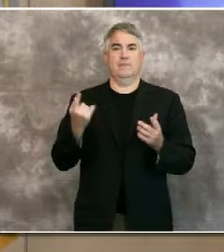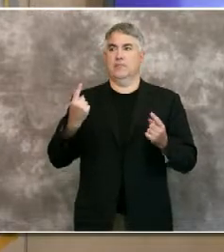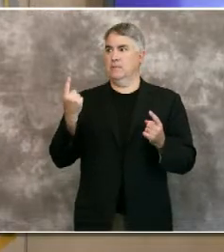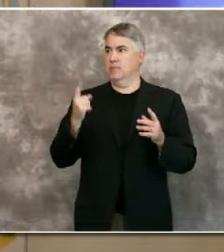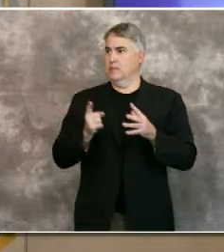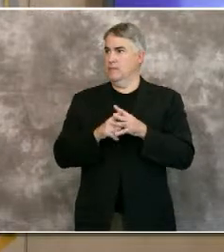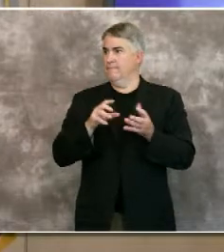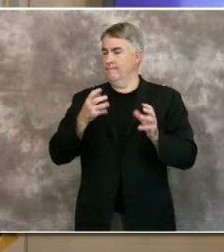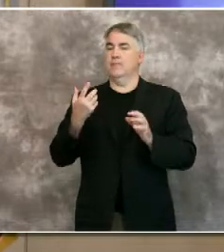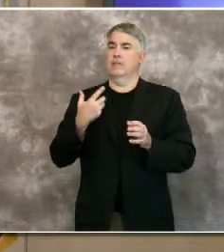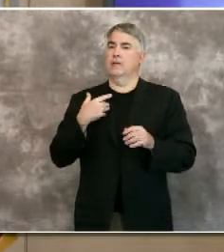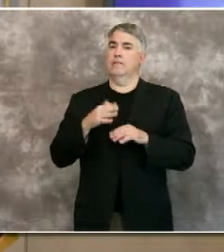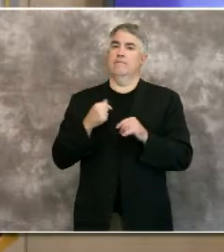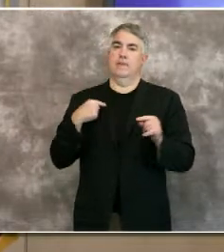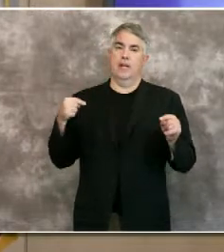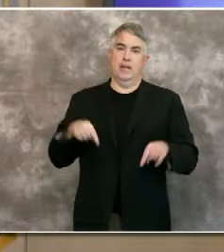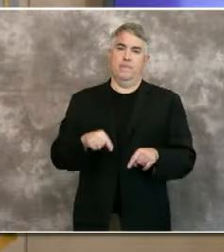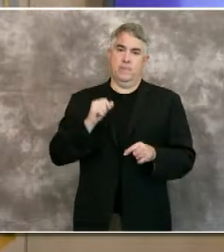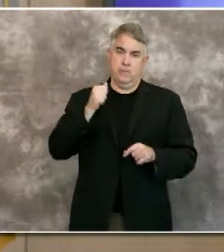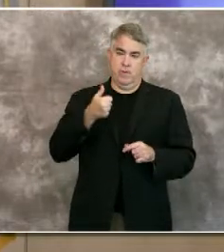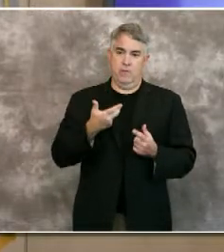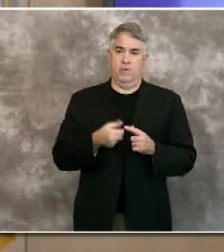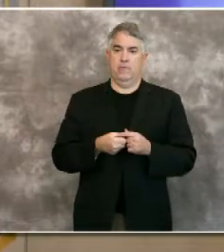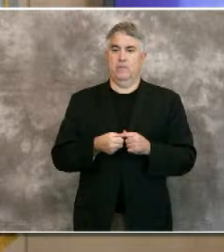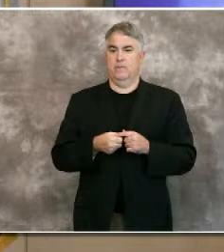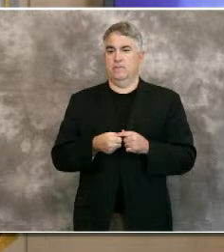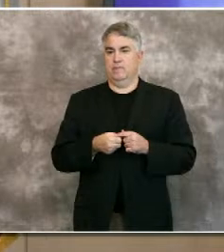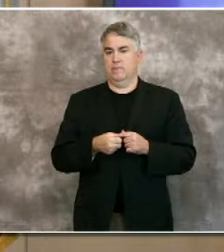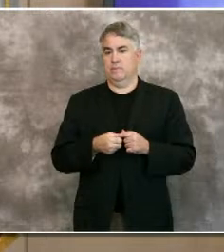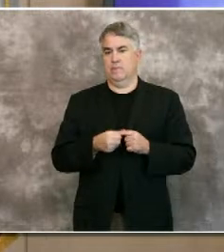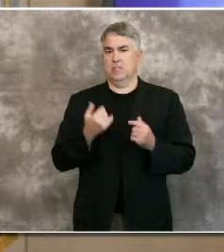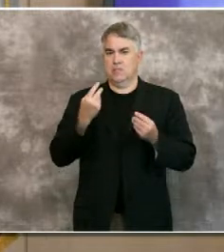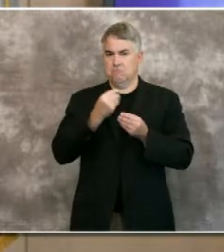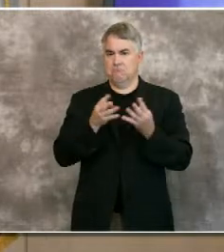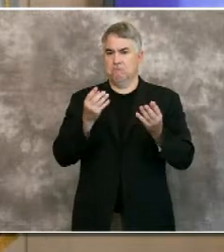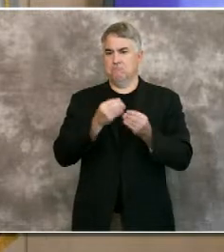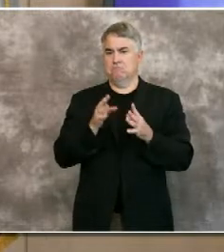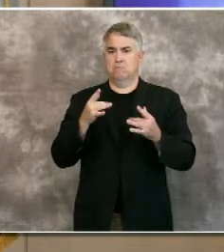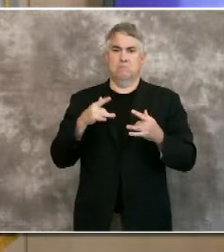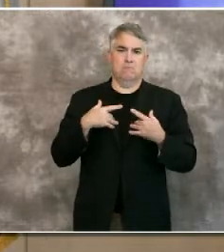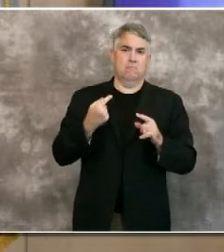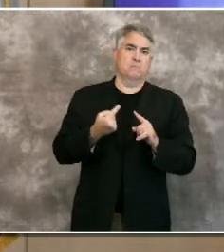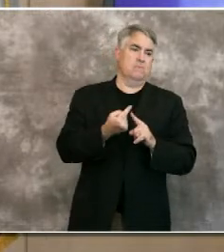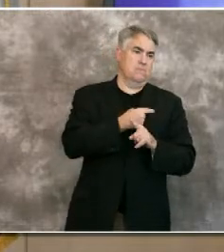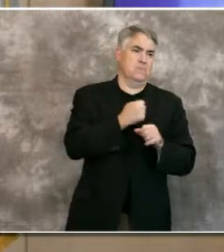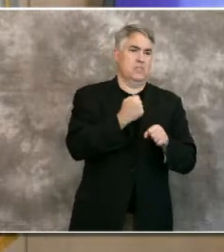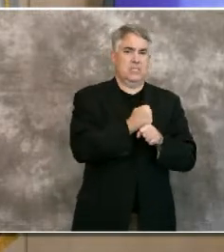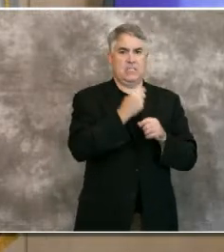weekend. We will be reporting out daily the traditional case totals, testing totals, hospitalization rates,